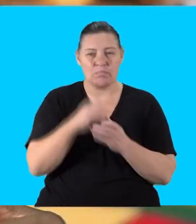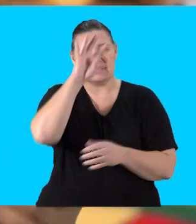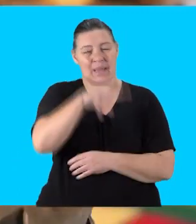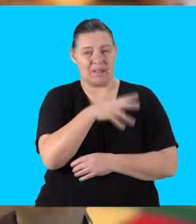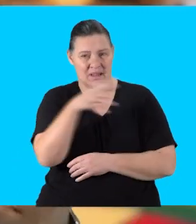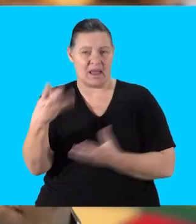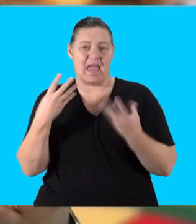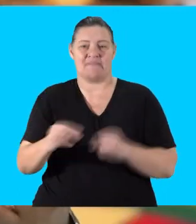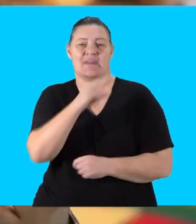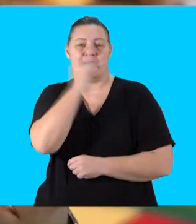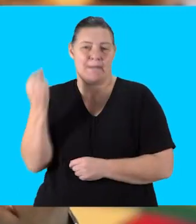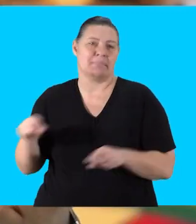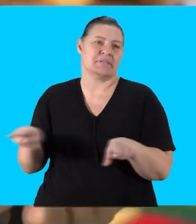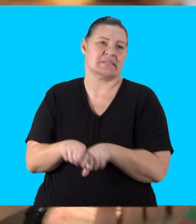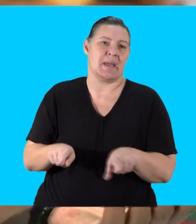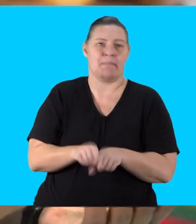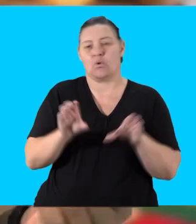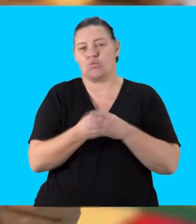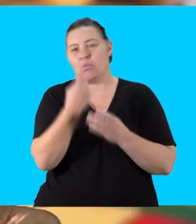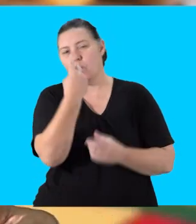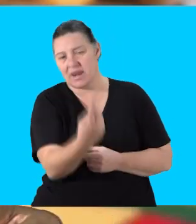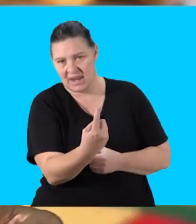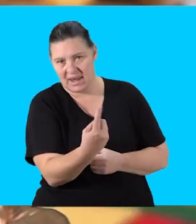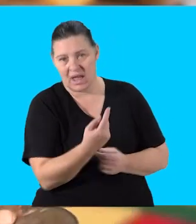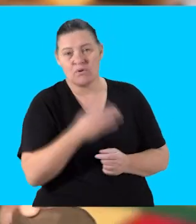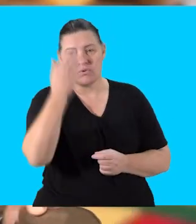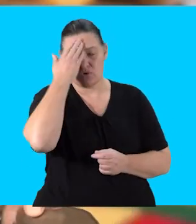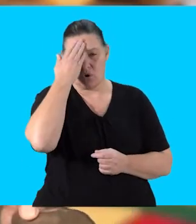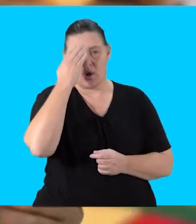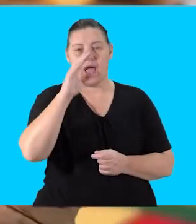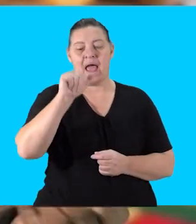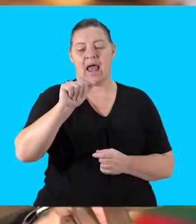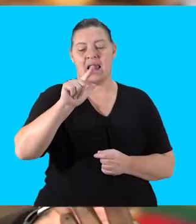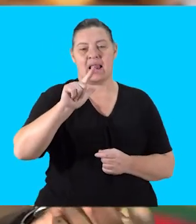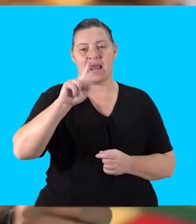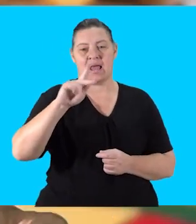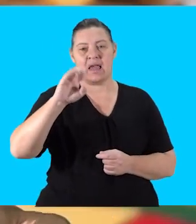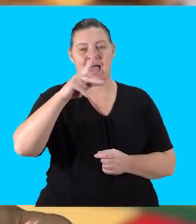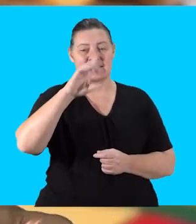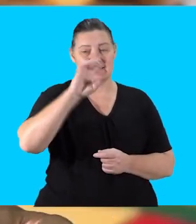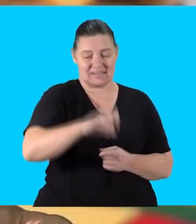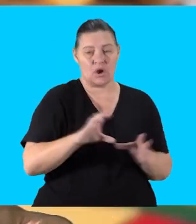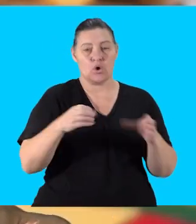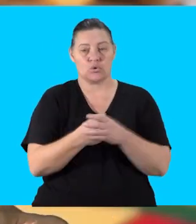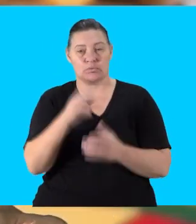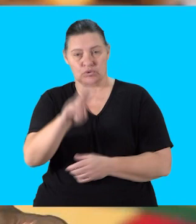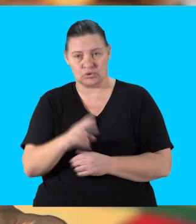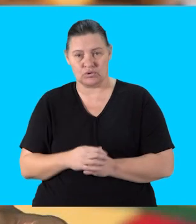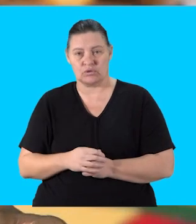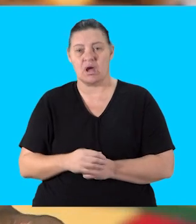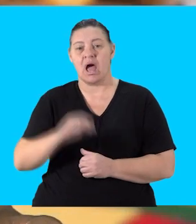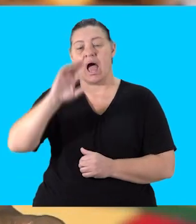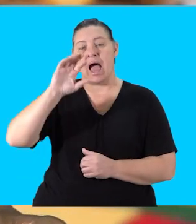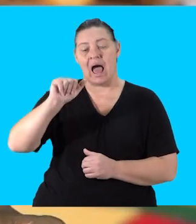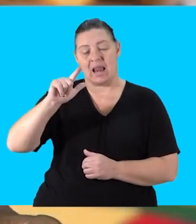groups in the periodic table, they have names, like for instance, group 1, those ones are known as alkali metals, and then group 2, those ones are known